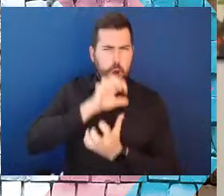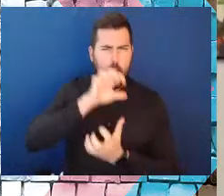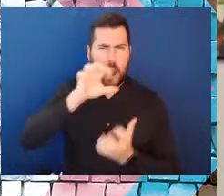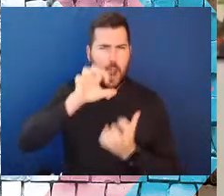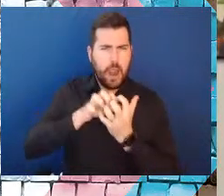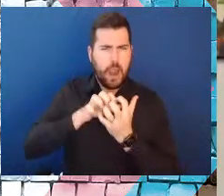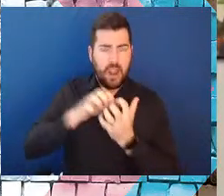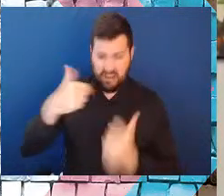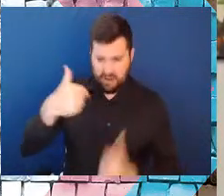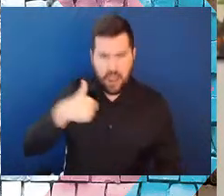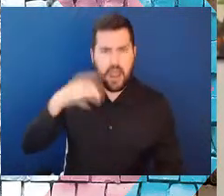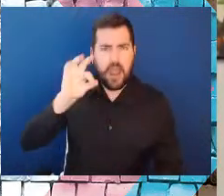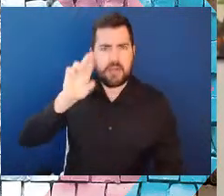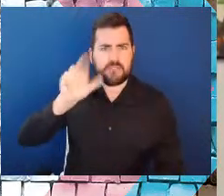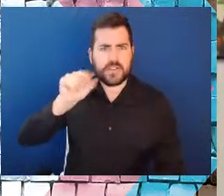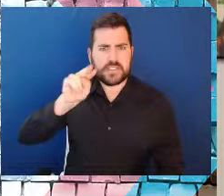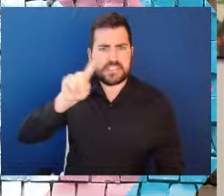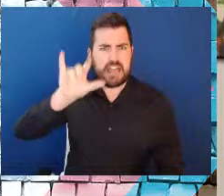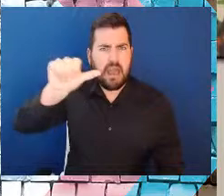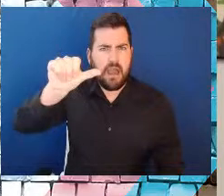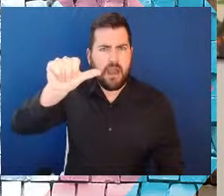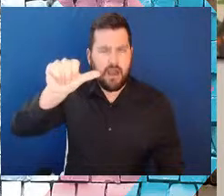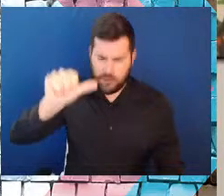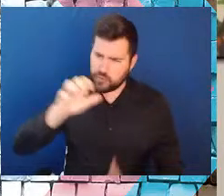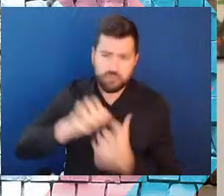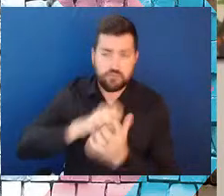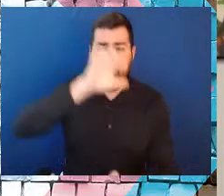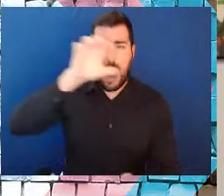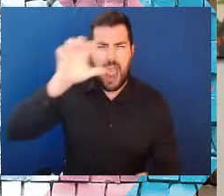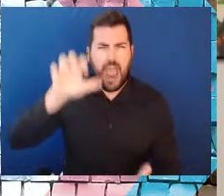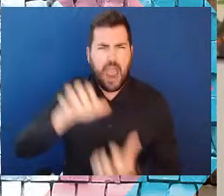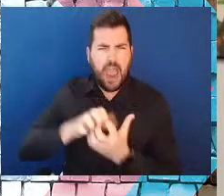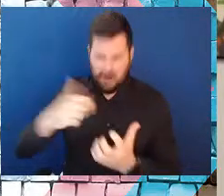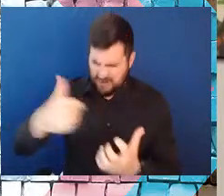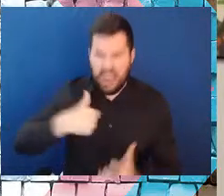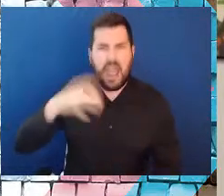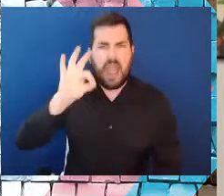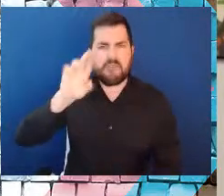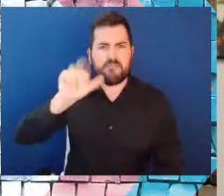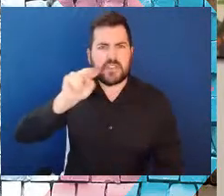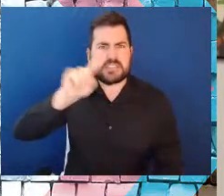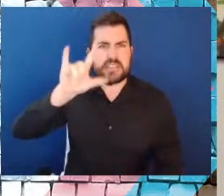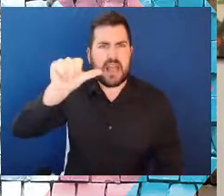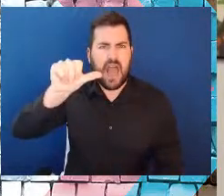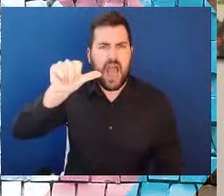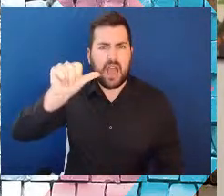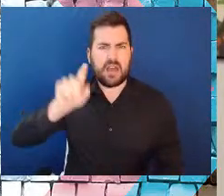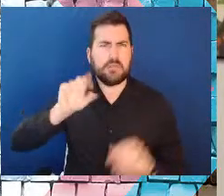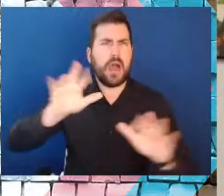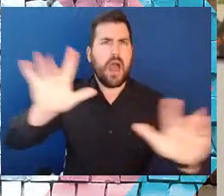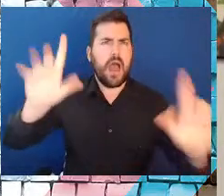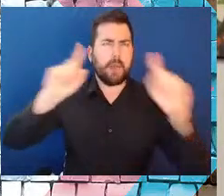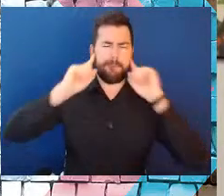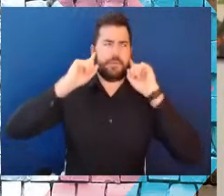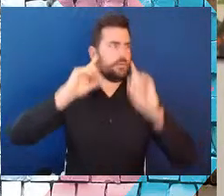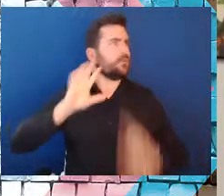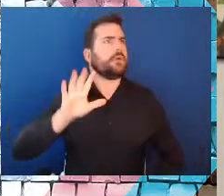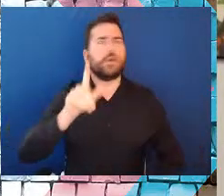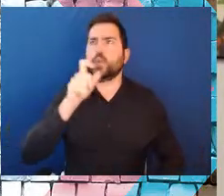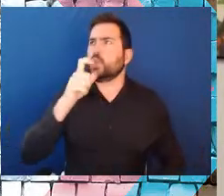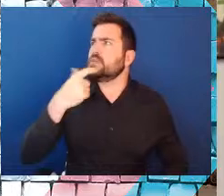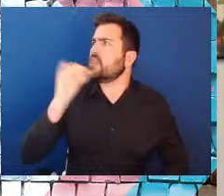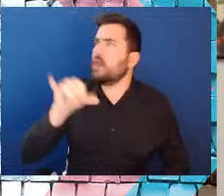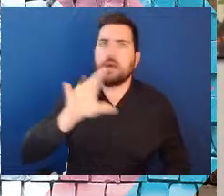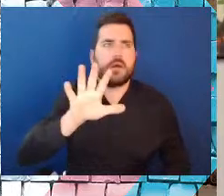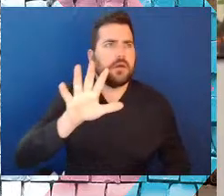I am Fringezilla! Roar! I am Fringezilla! Who said that? He kept wondering. And at that